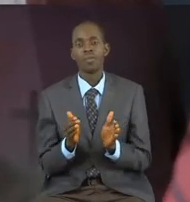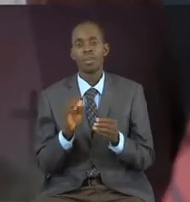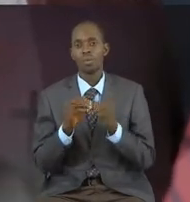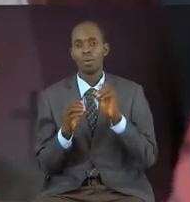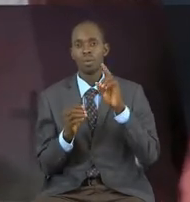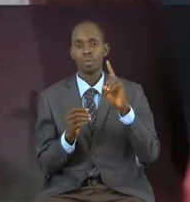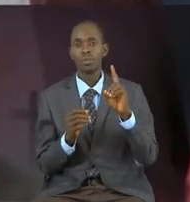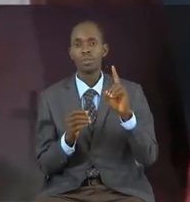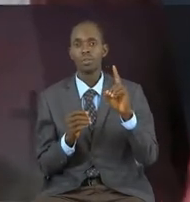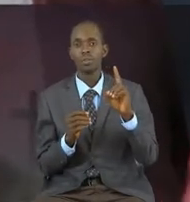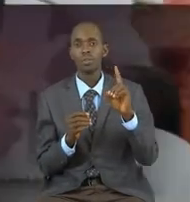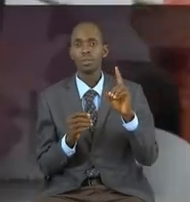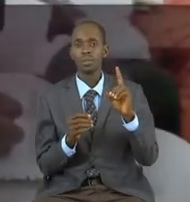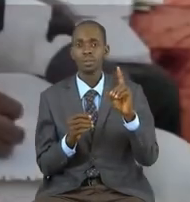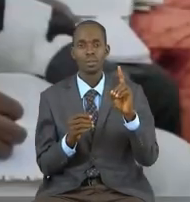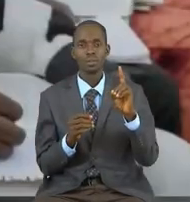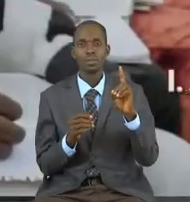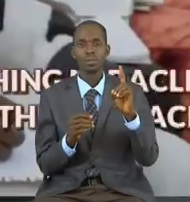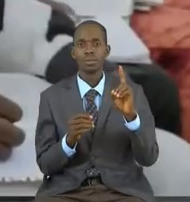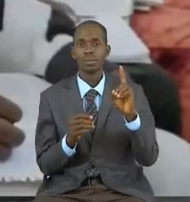Number one,